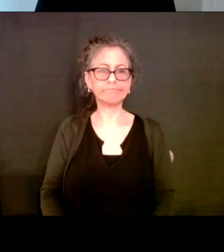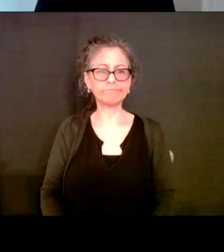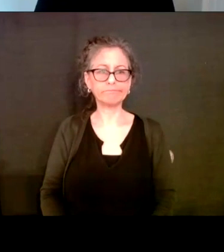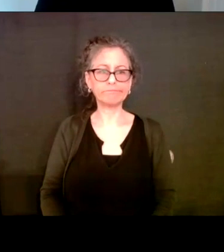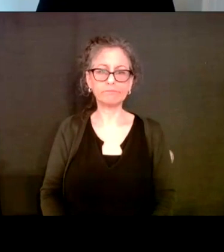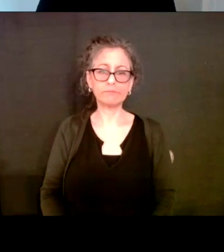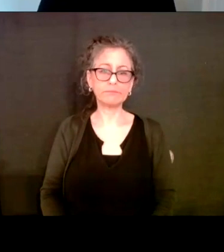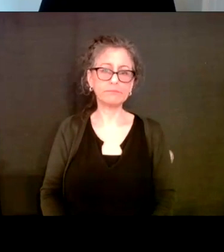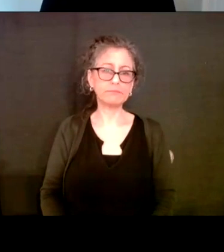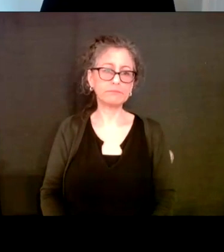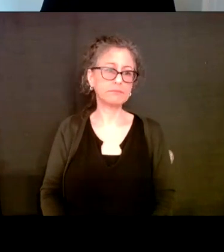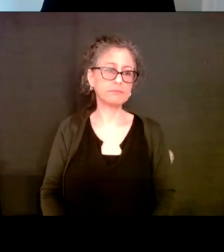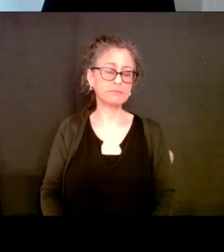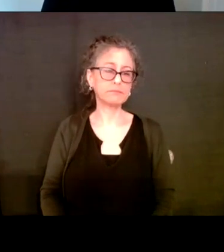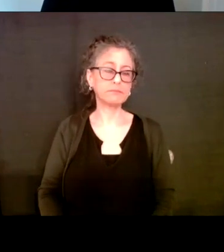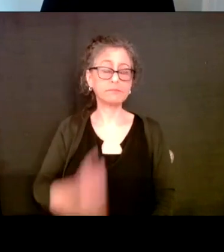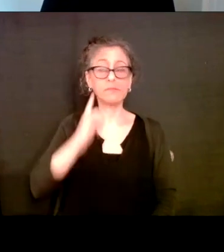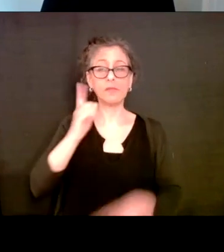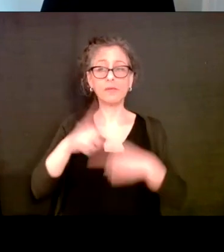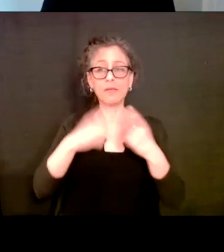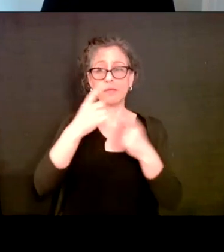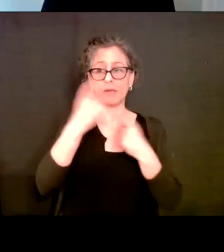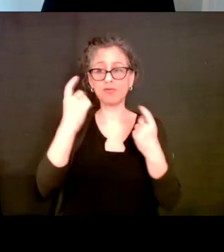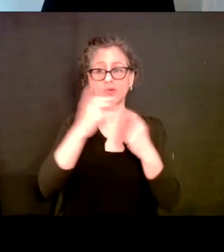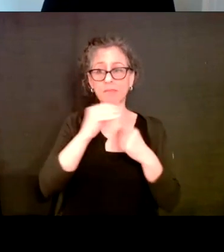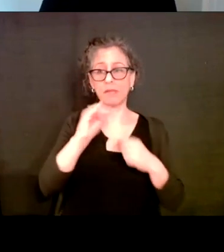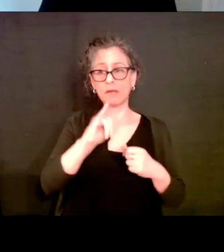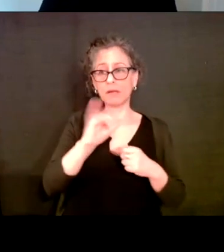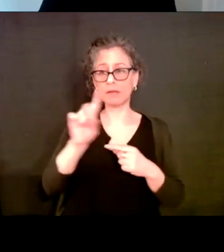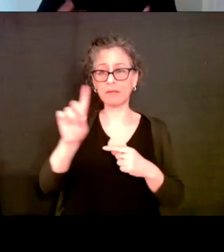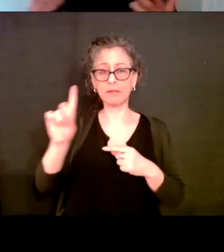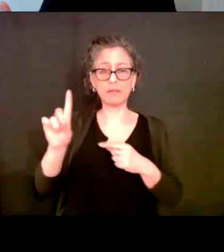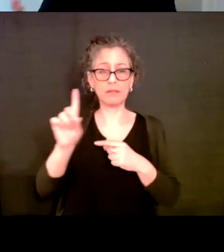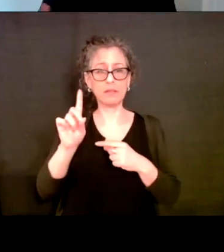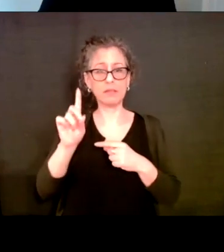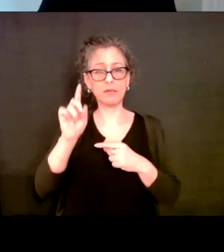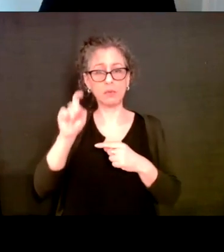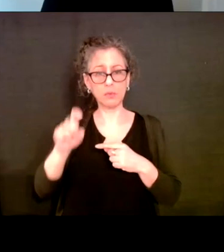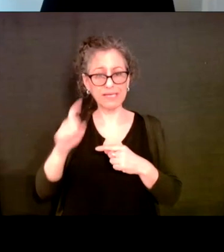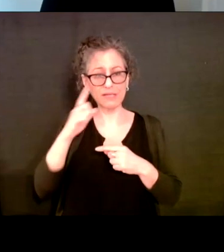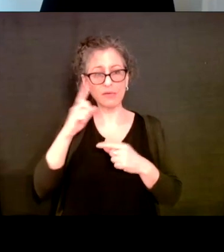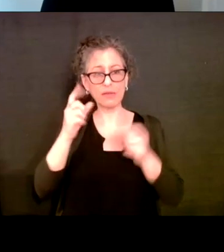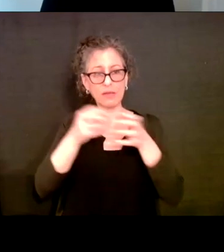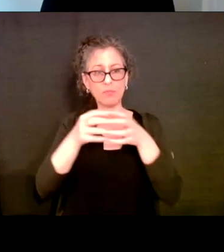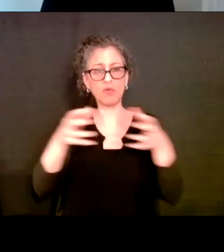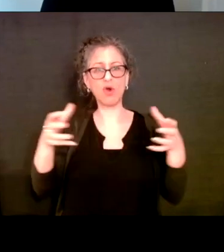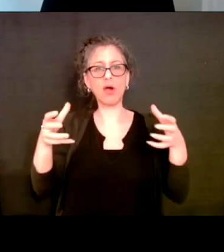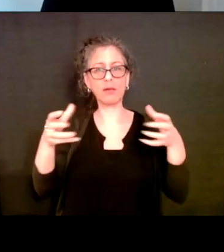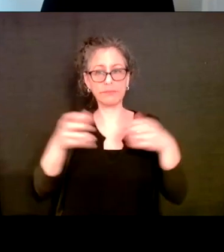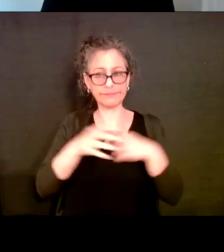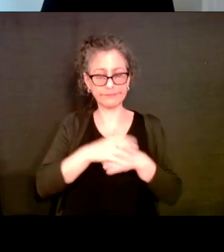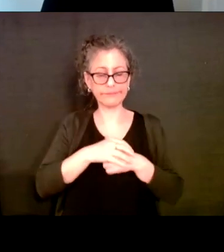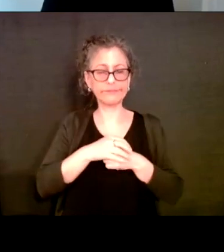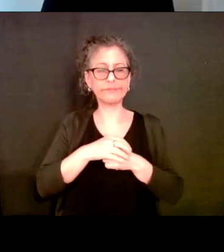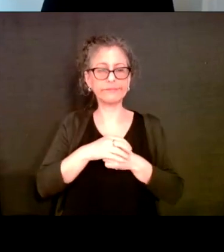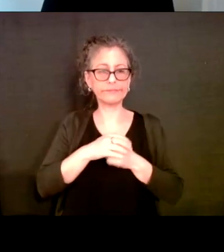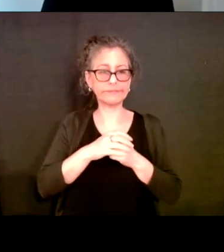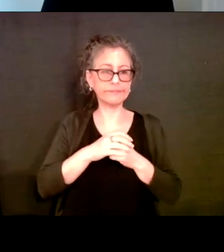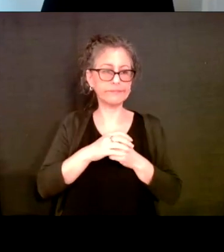When it comes to trauma and intellectual and developmental disabilities, we really need to think broadly. Our